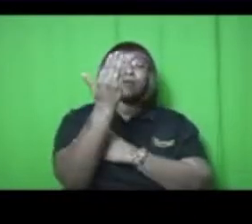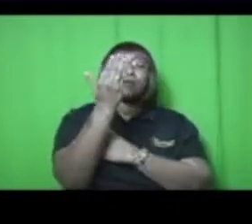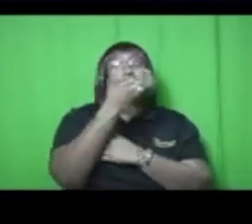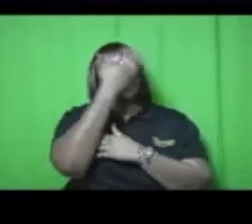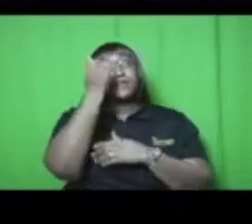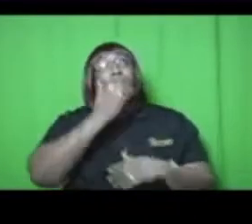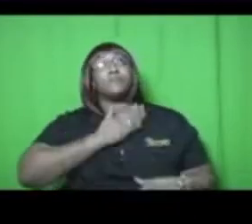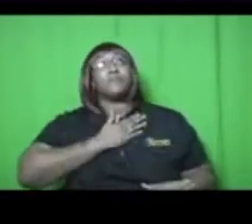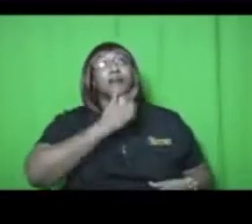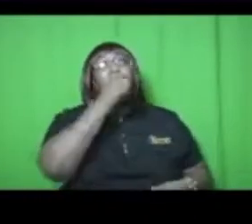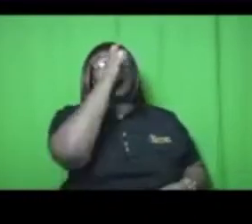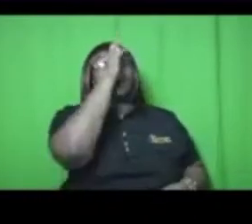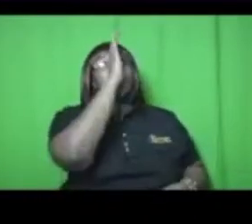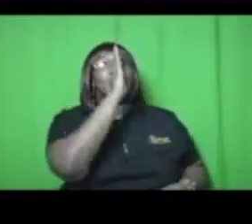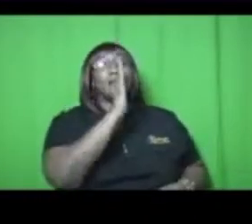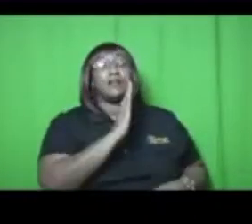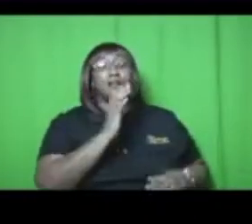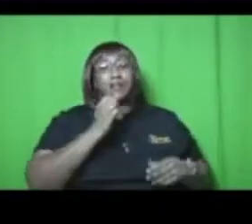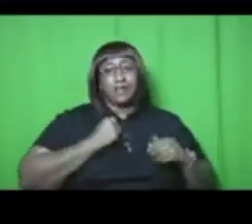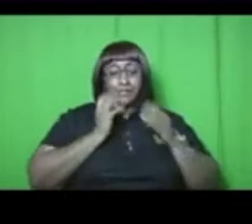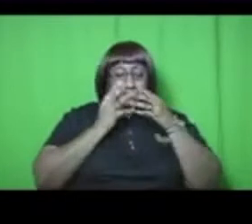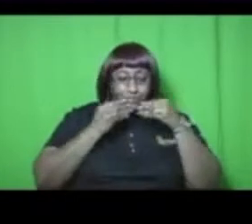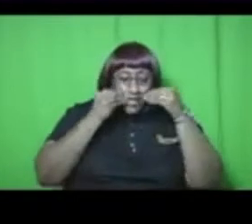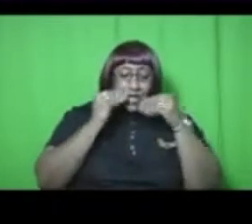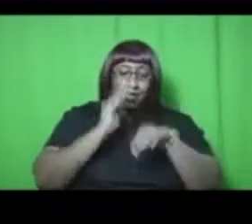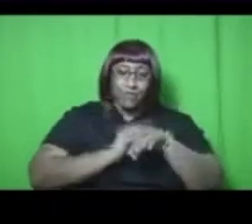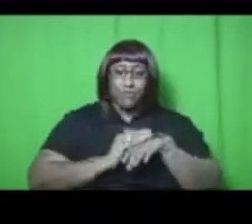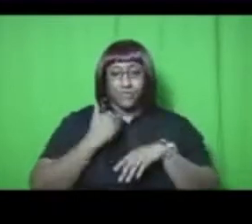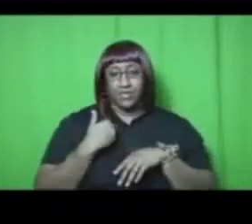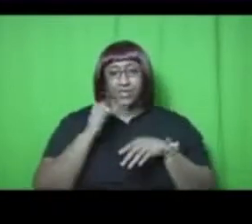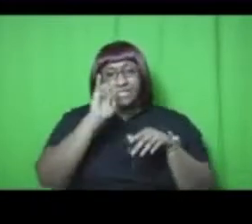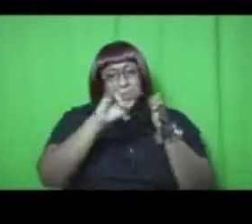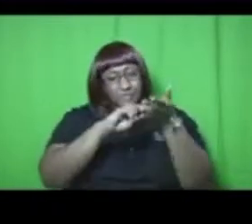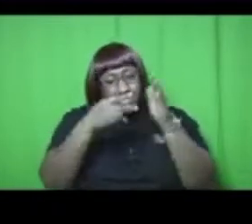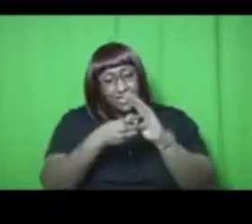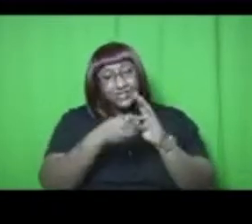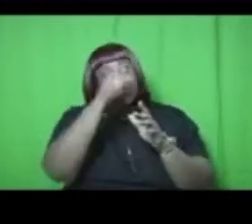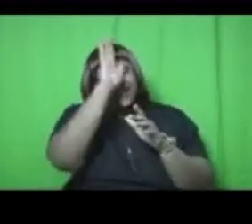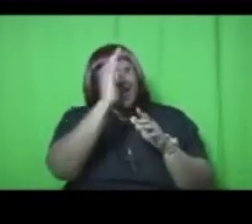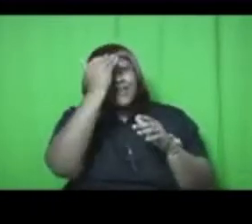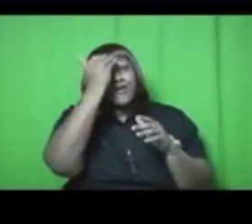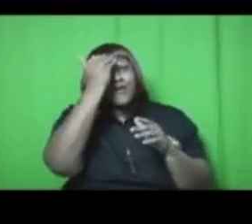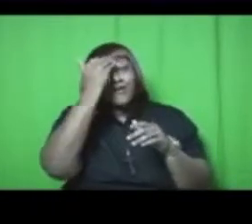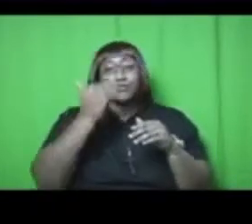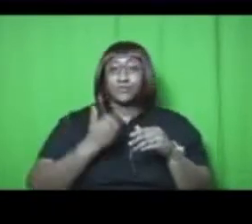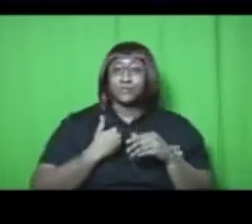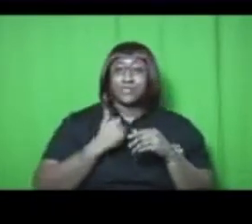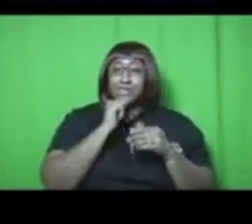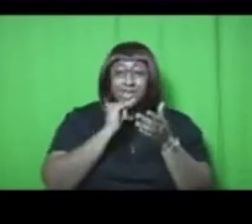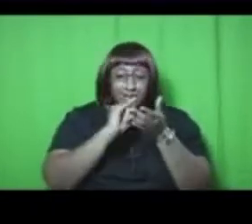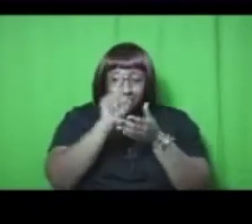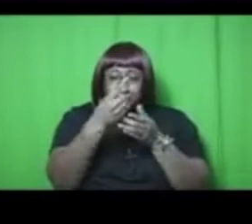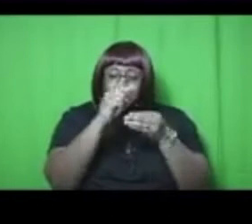because my God has smiled on me. That means he knows me. Not just about